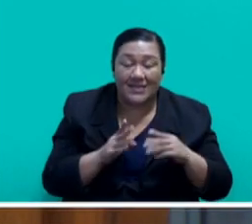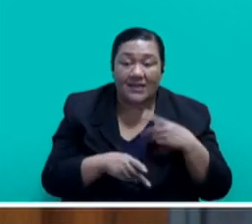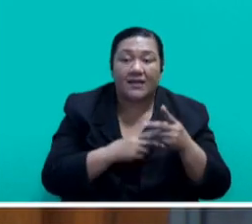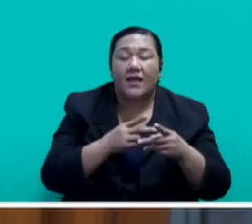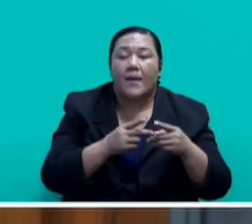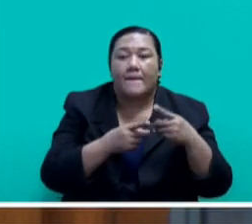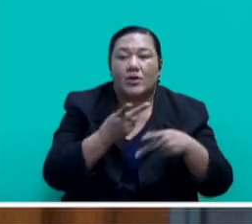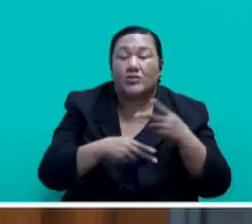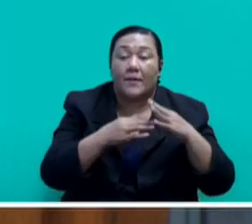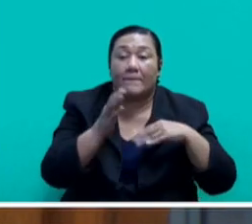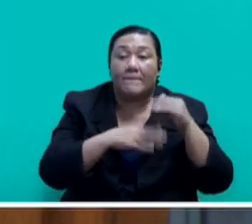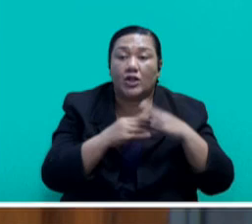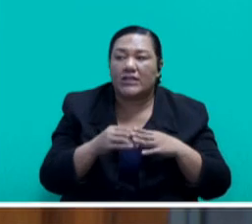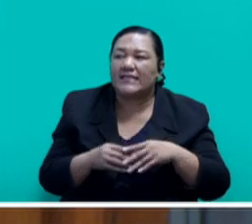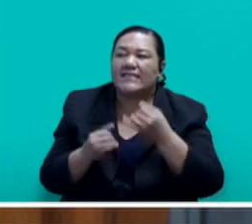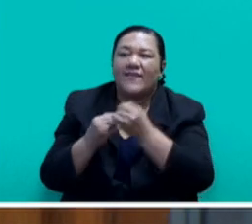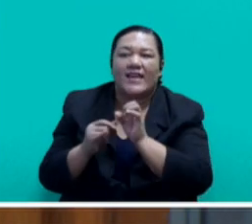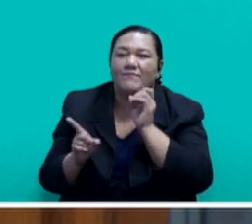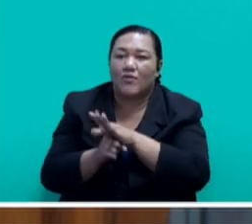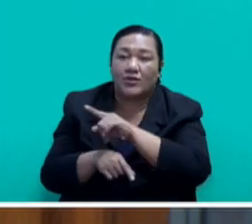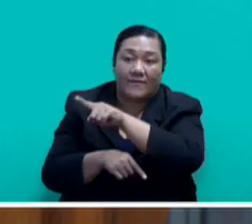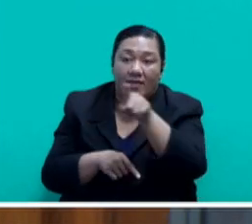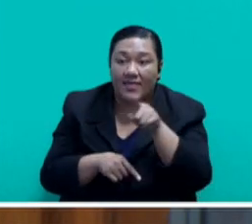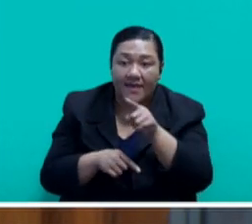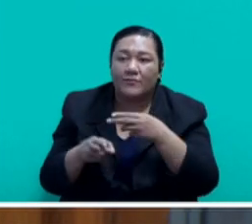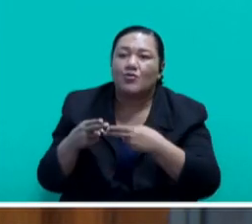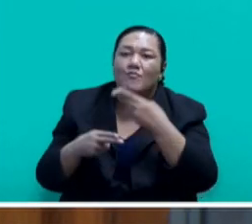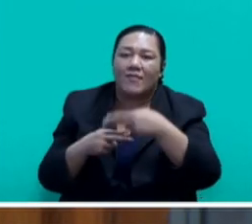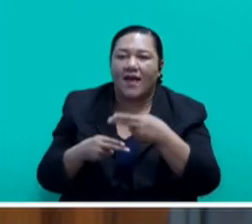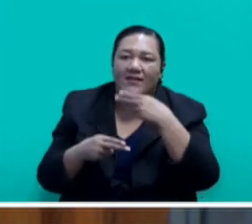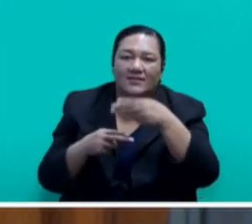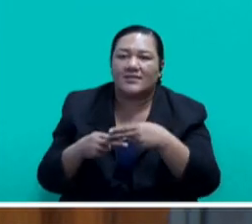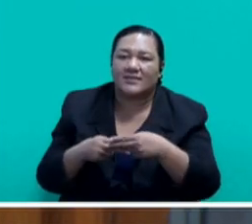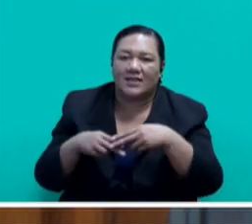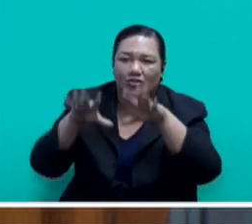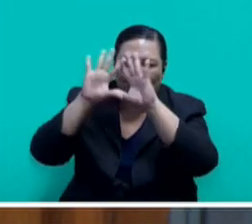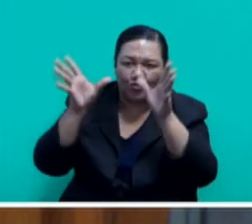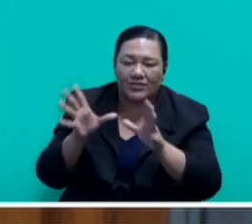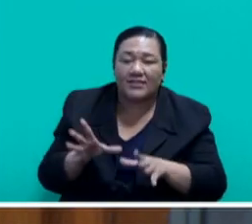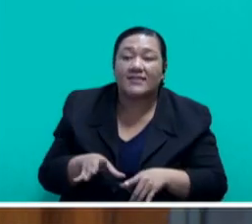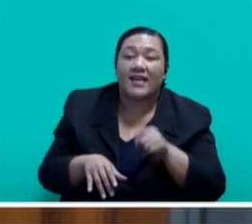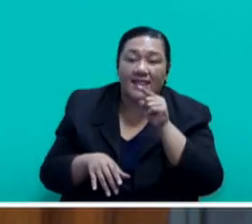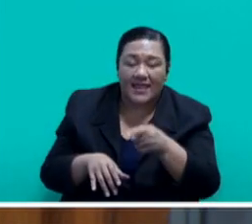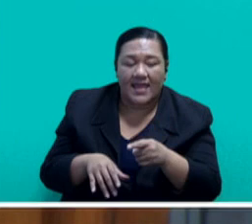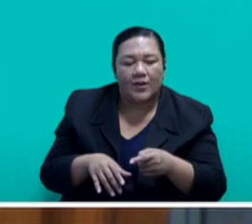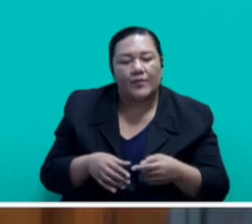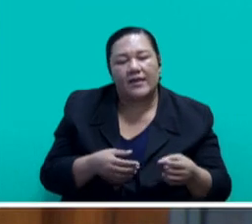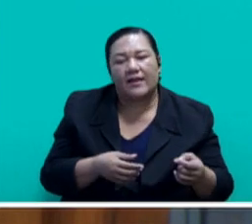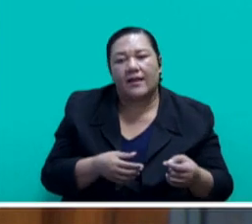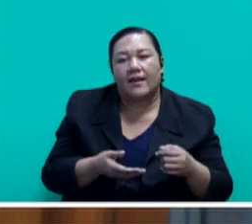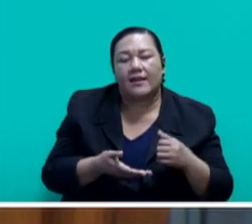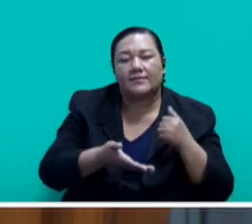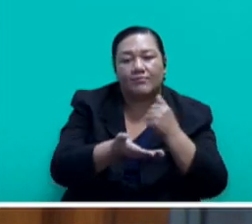pine trees within their forests. This change will be benefit all those in supply chain and even more the